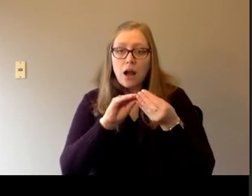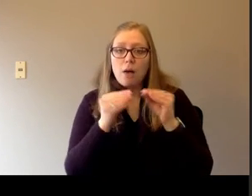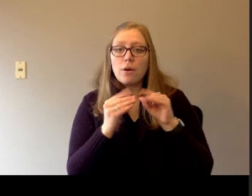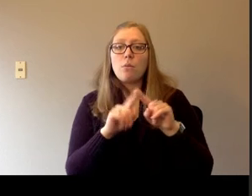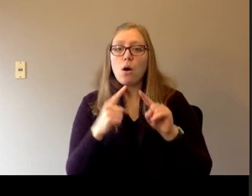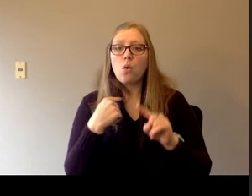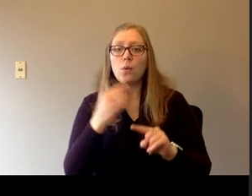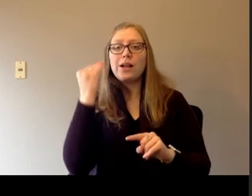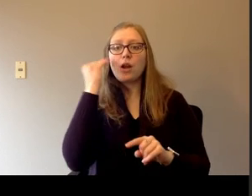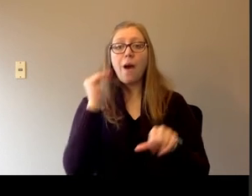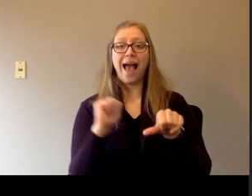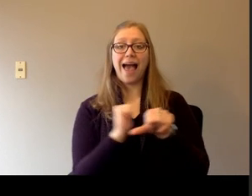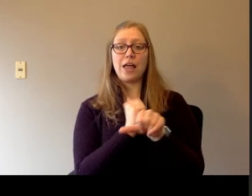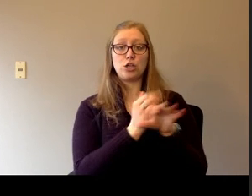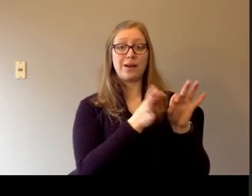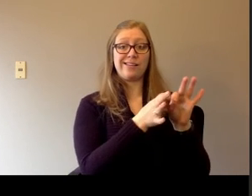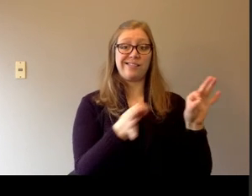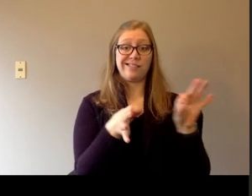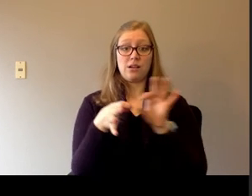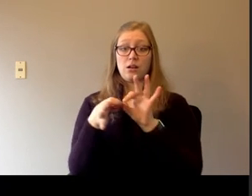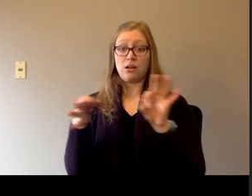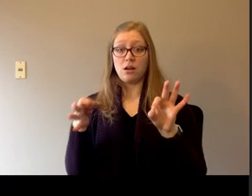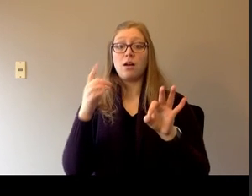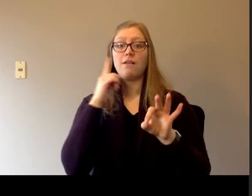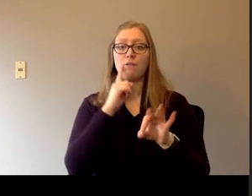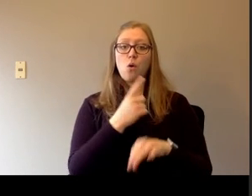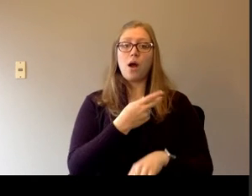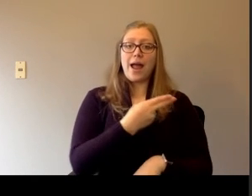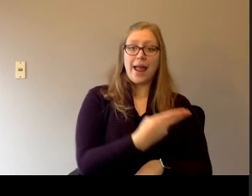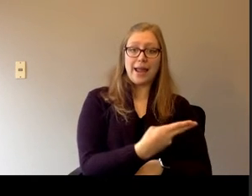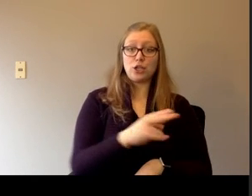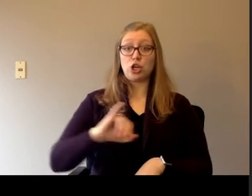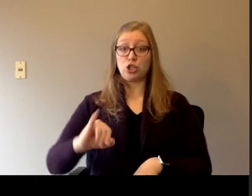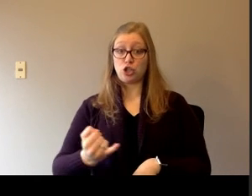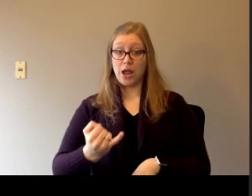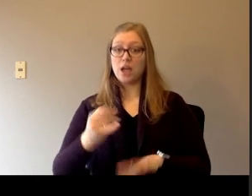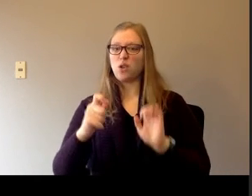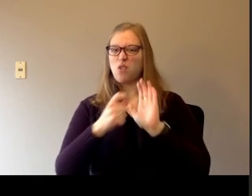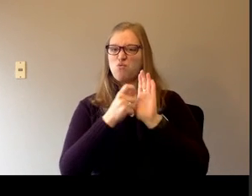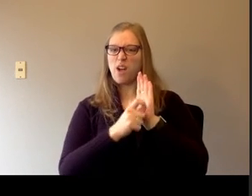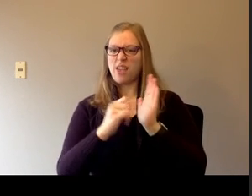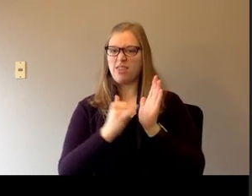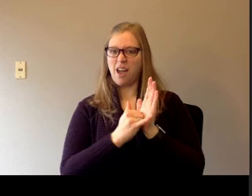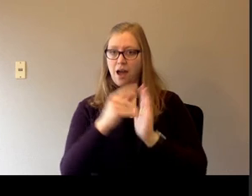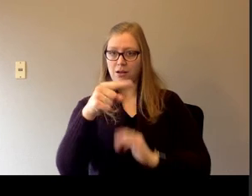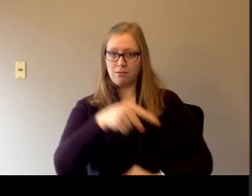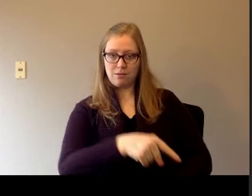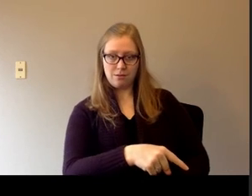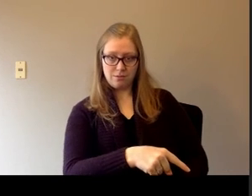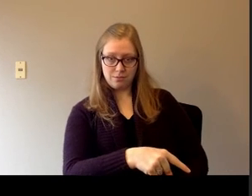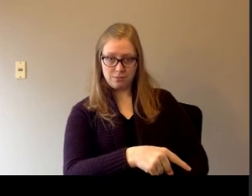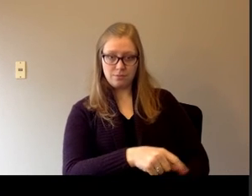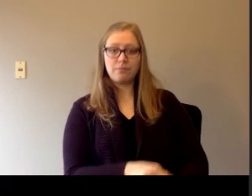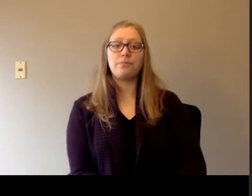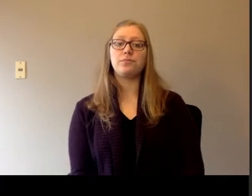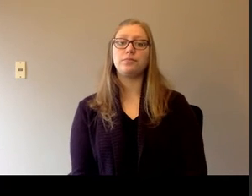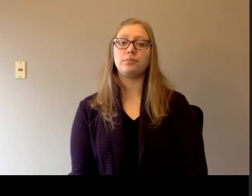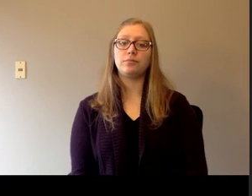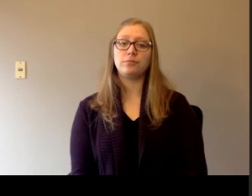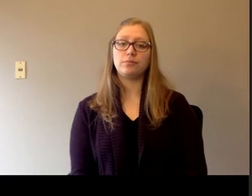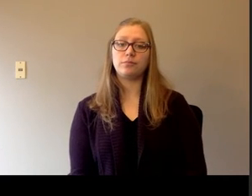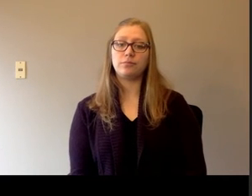J. So we have 6x minus 1 plus 5x plus 17. That's going to